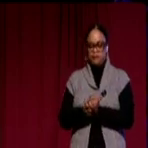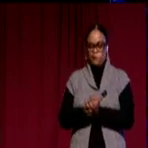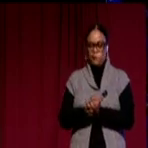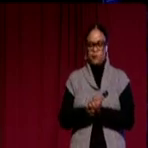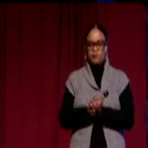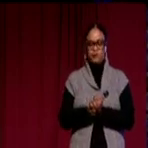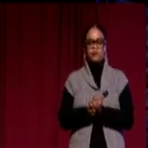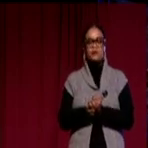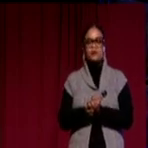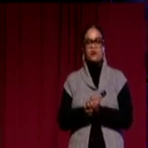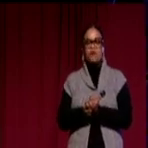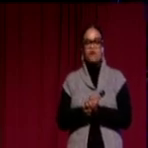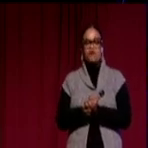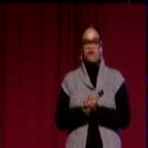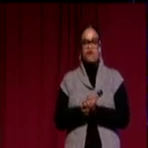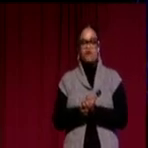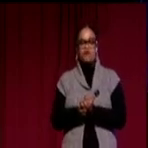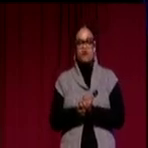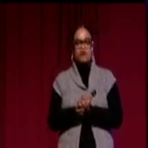plunge